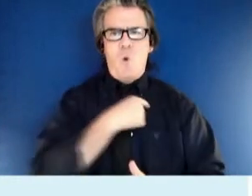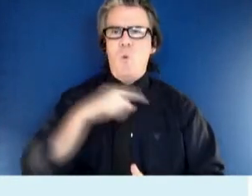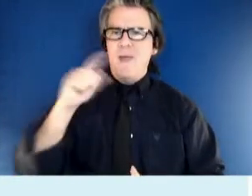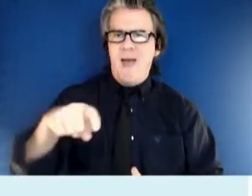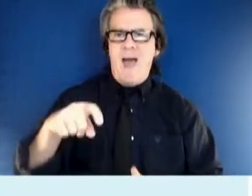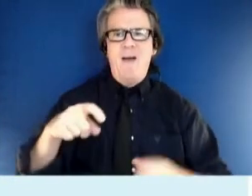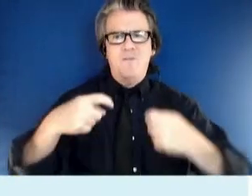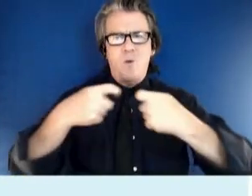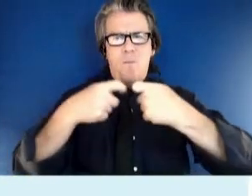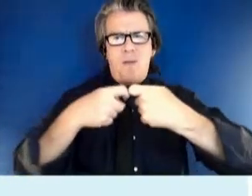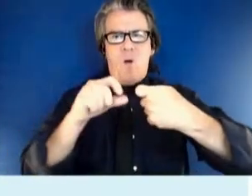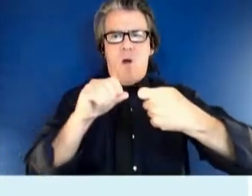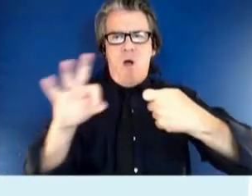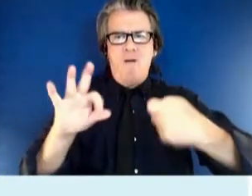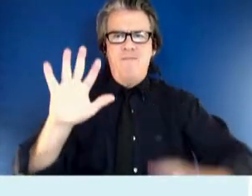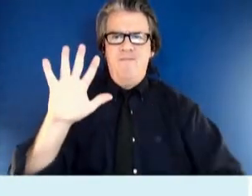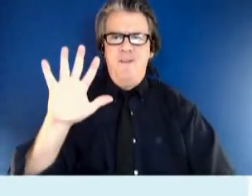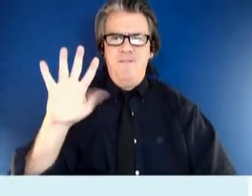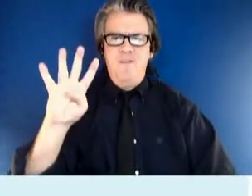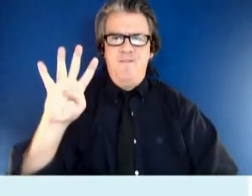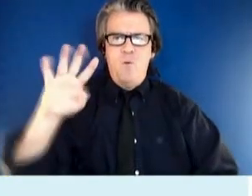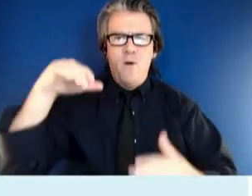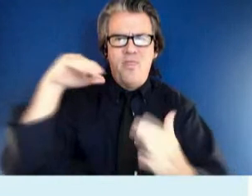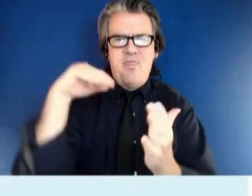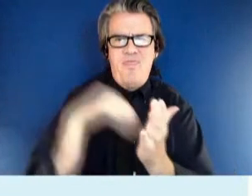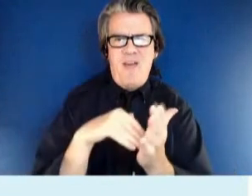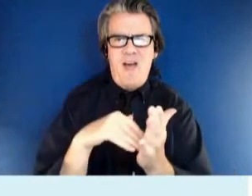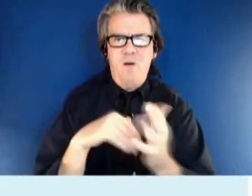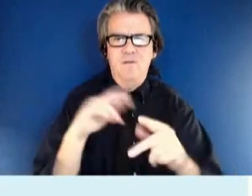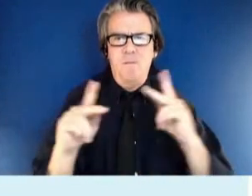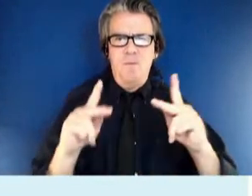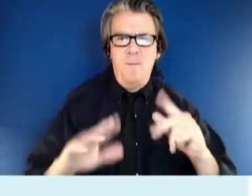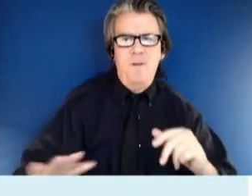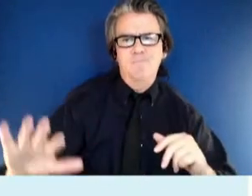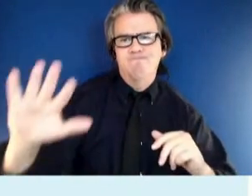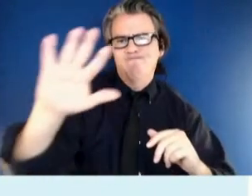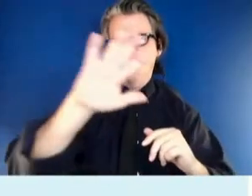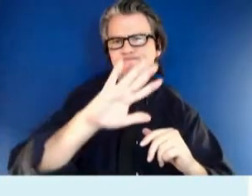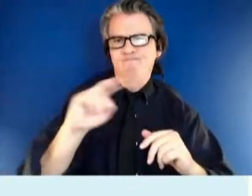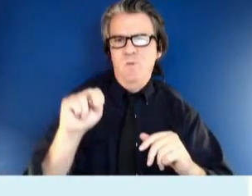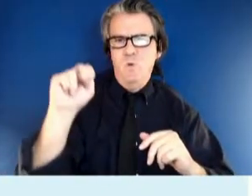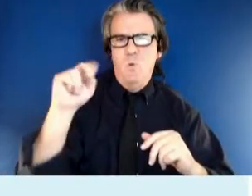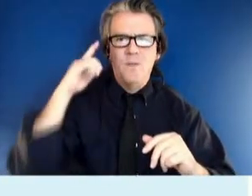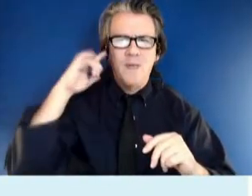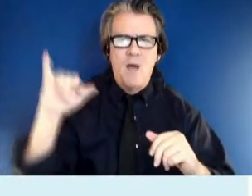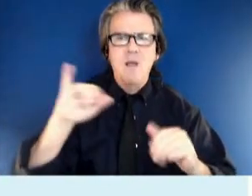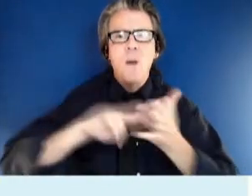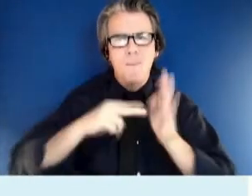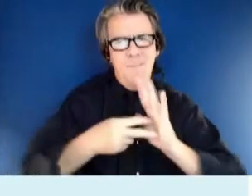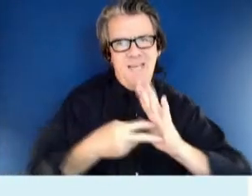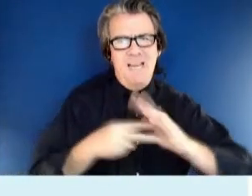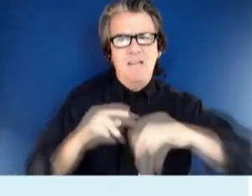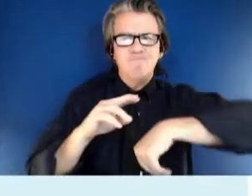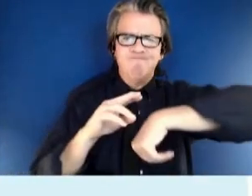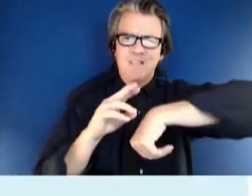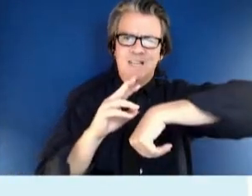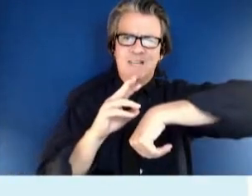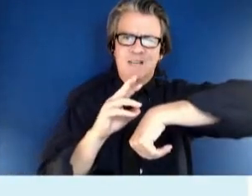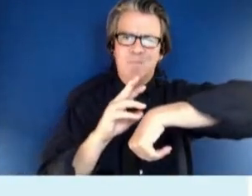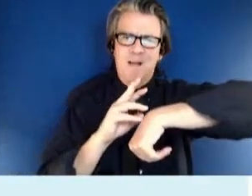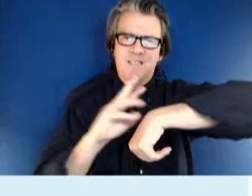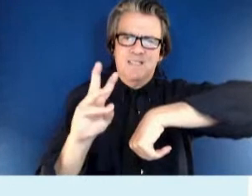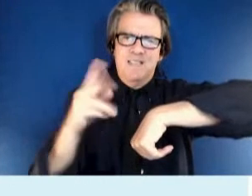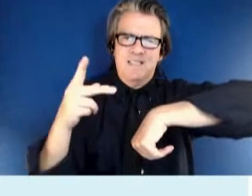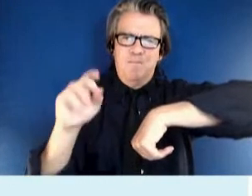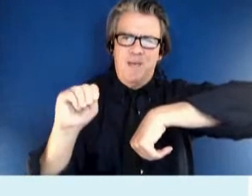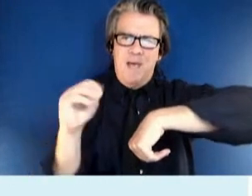parts of 24 counties. If these forecasts do hold, power will be turned off beginning around 6 o'clock Wednesday for